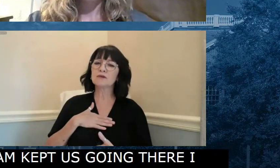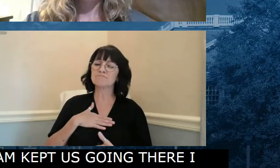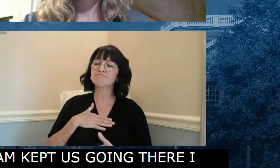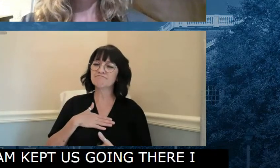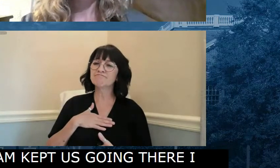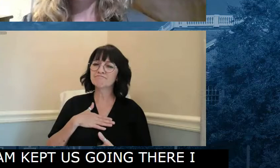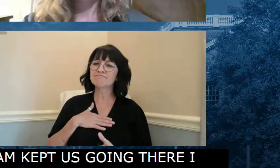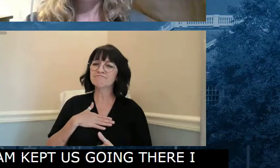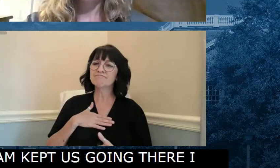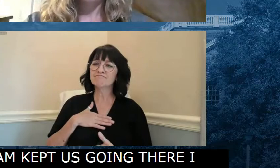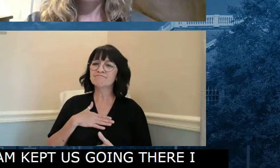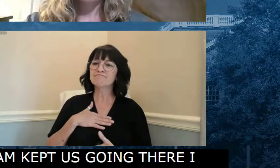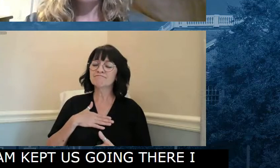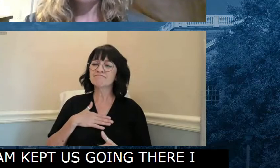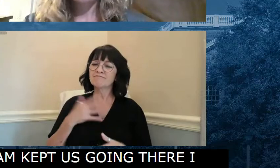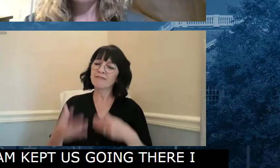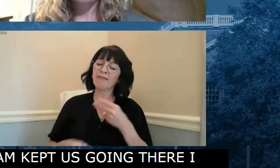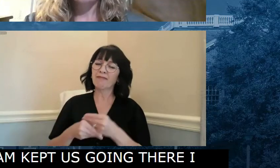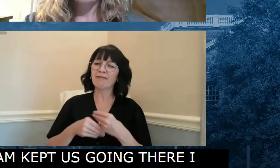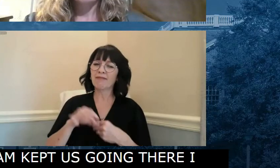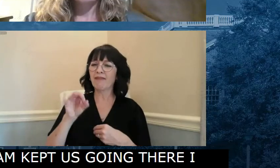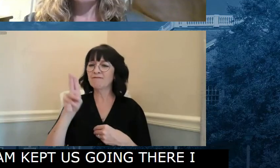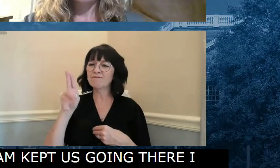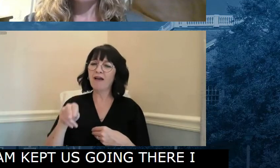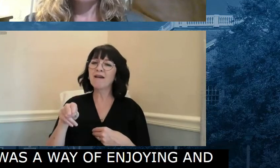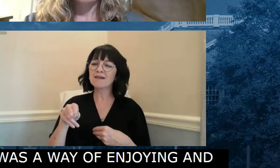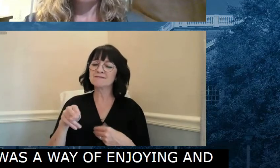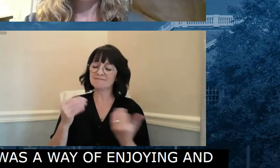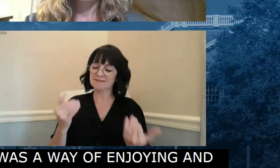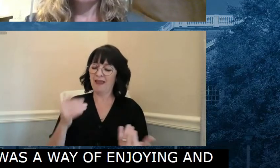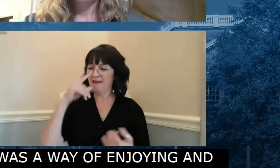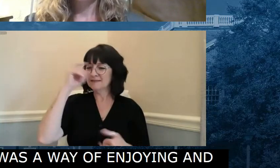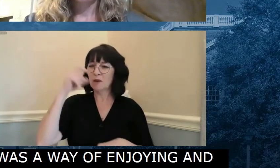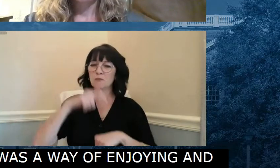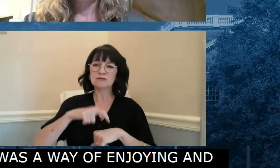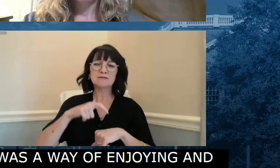extra fun into the early summer season.